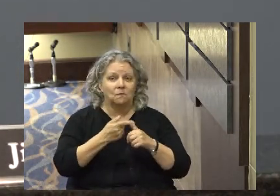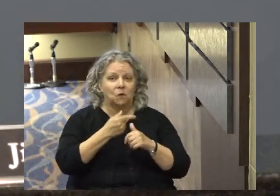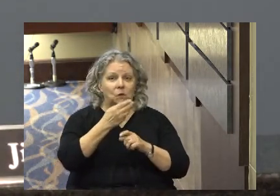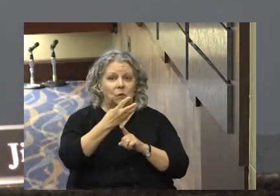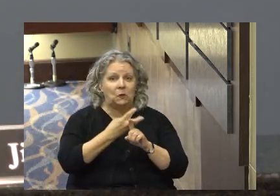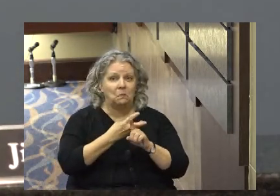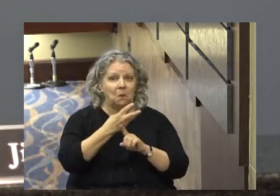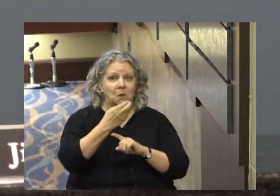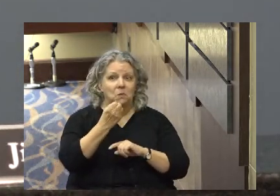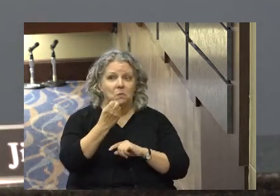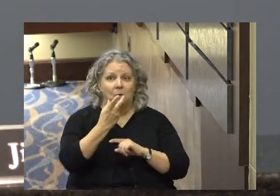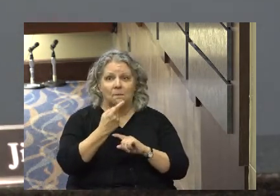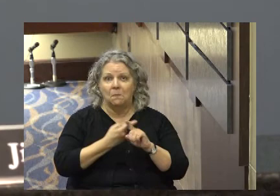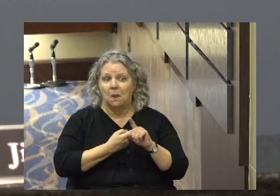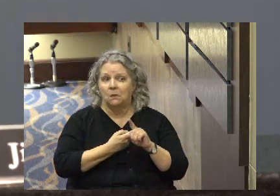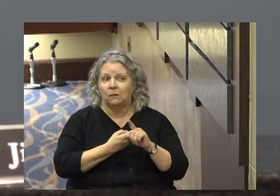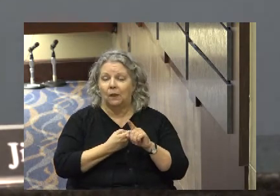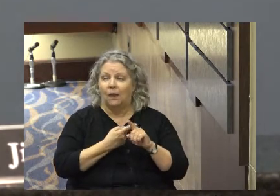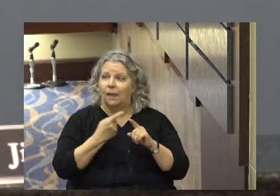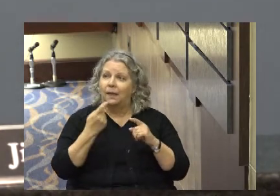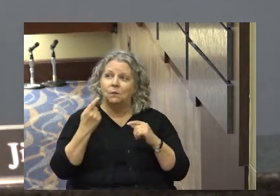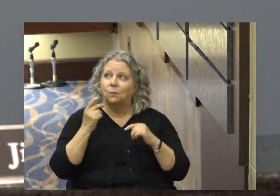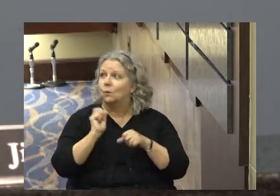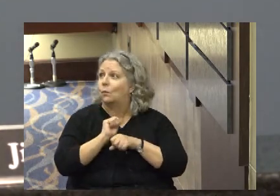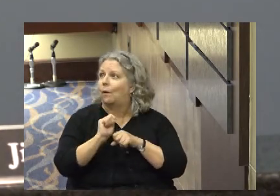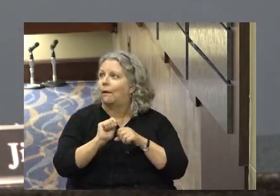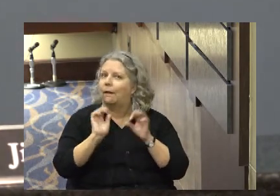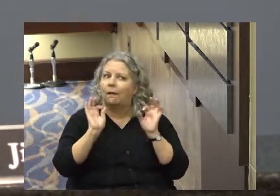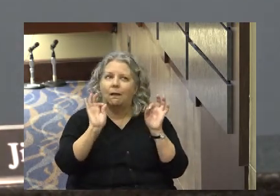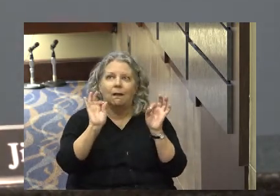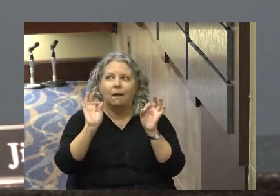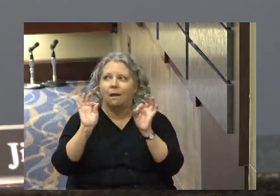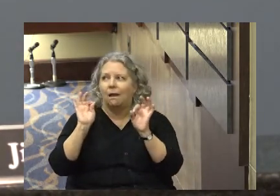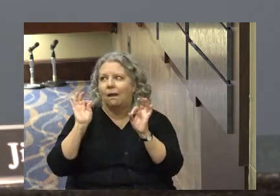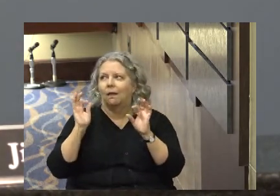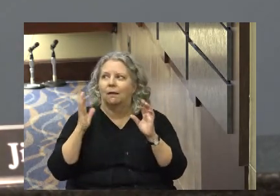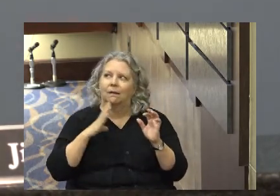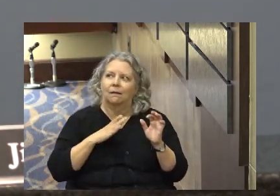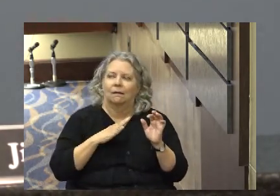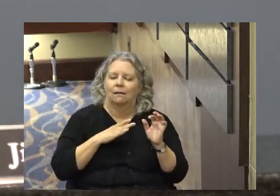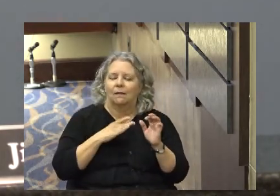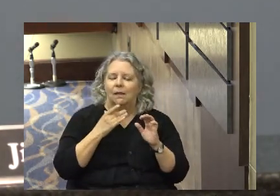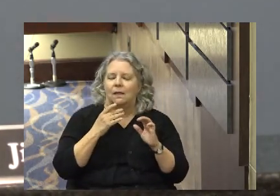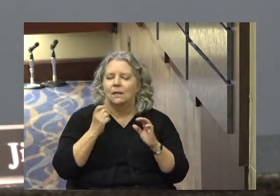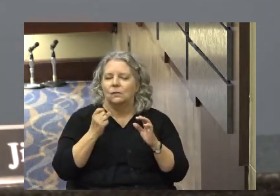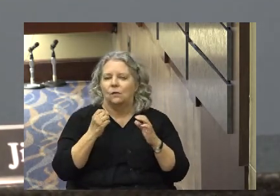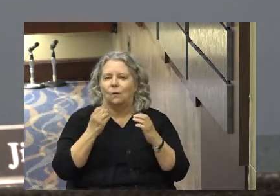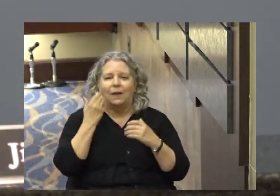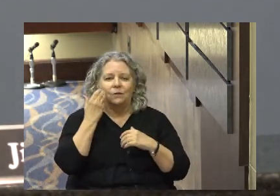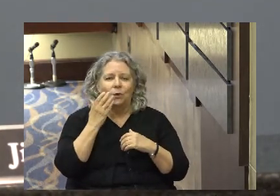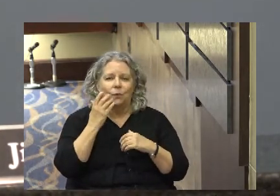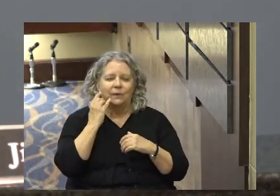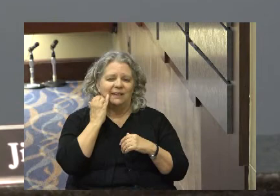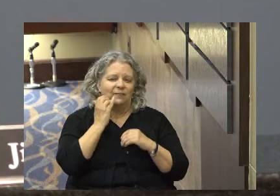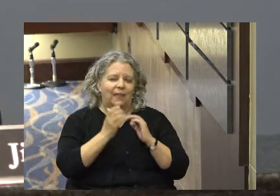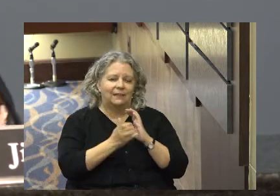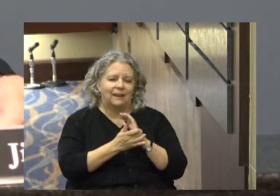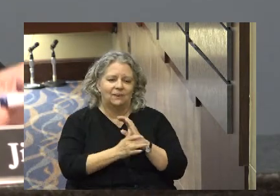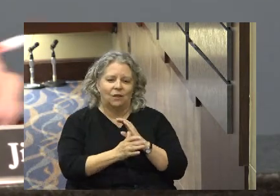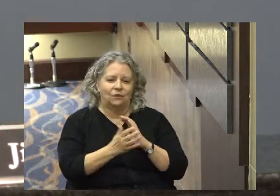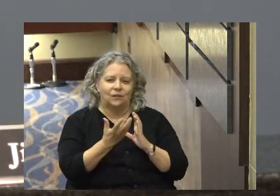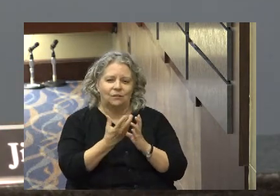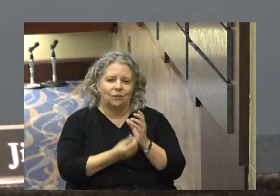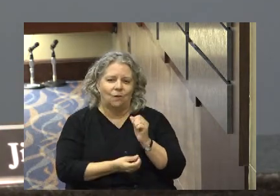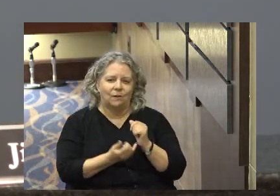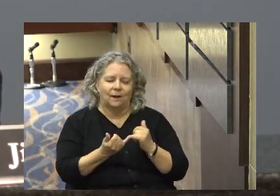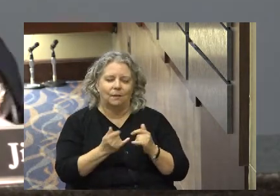working right, and I don't know if that technology still exists, because what I see in this, the examples that we kind of put